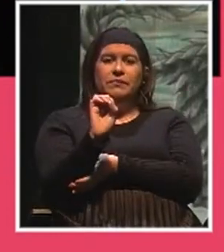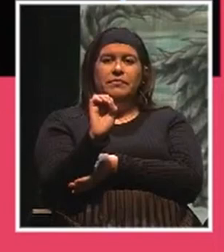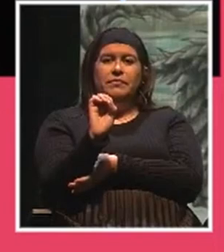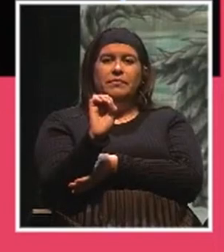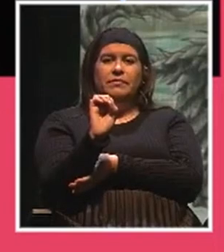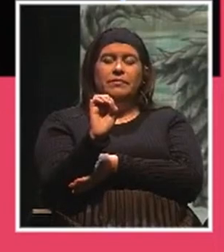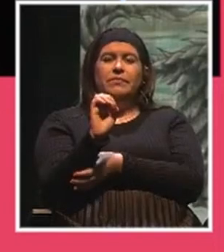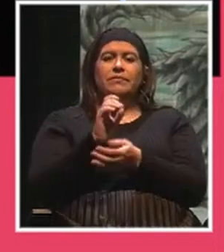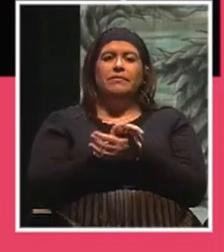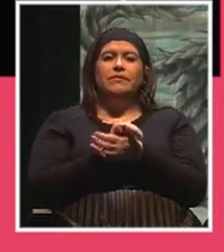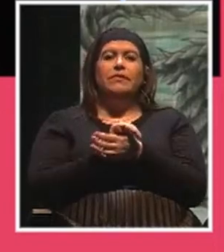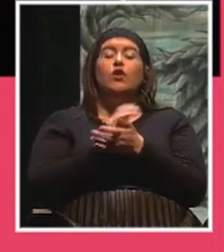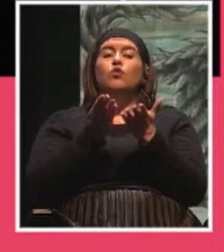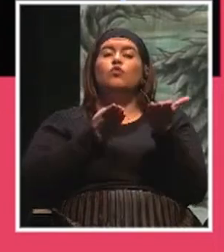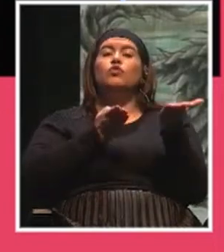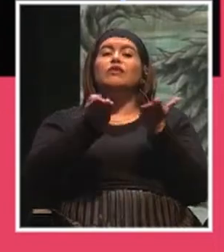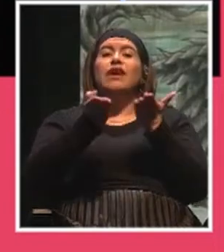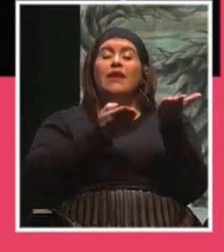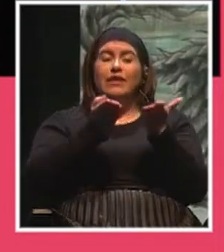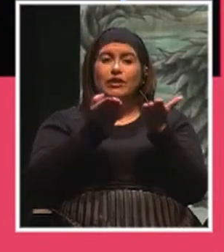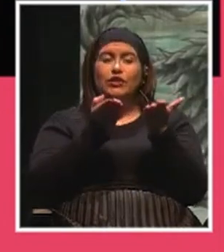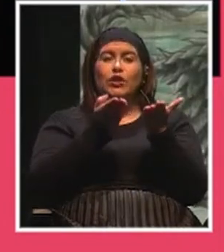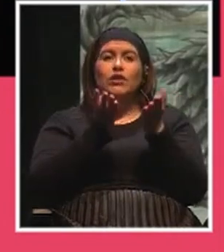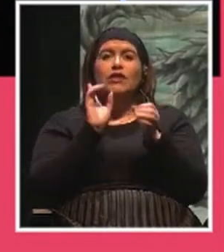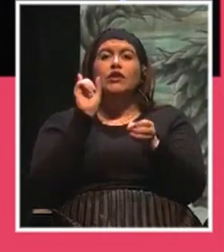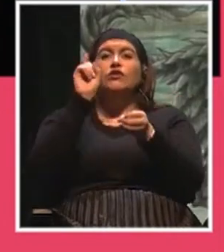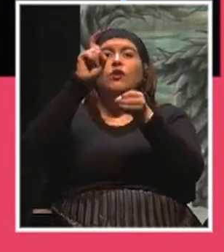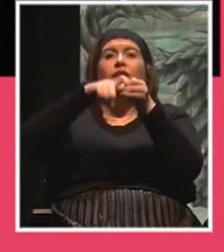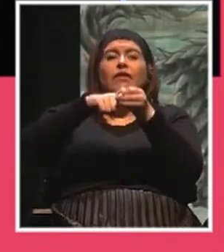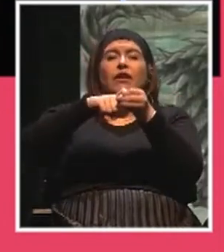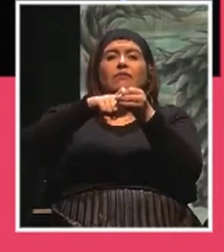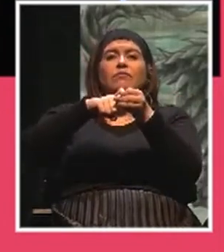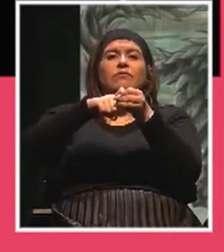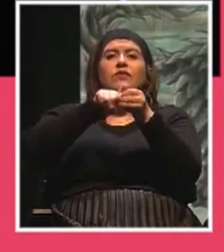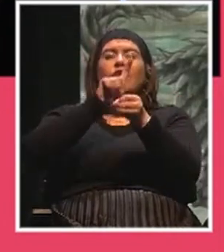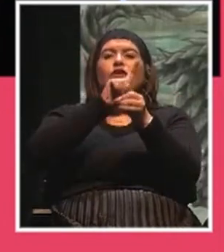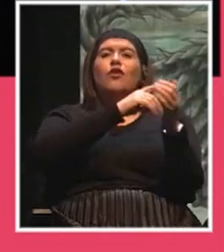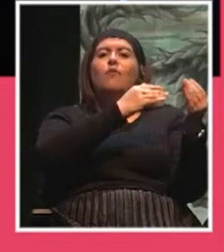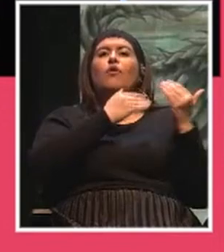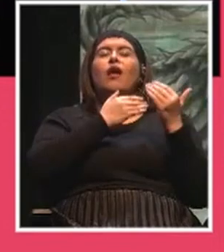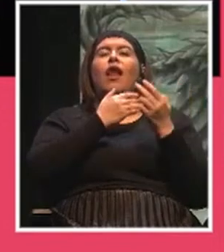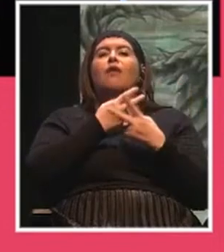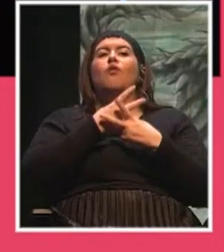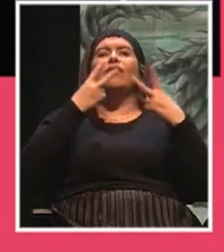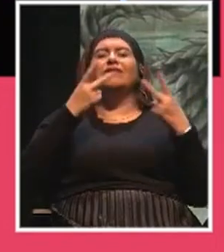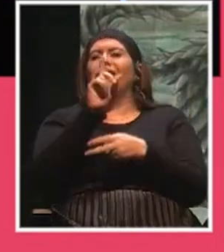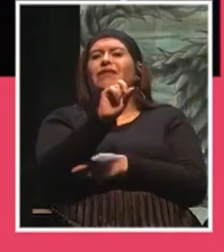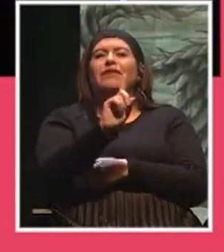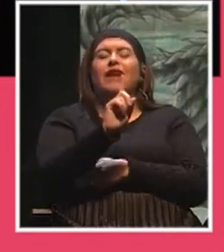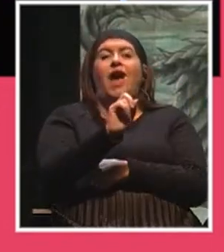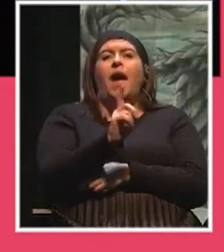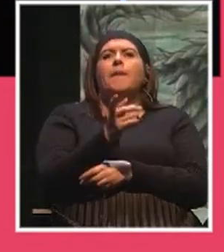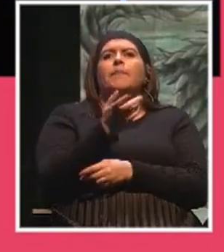subscription service, we're not ad-supported. That was such a beautiful thing because we weren't beholden to how